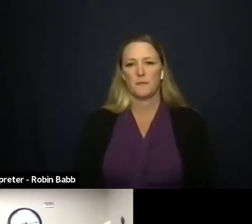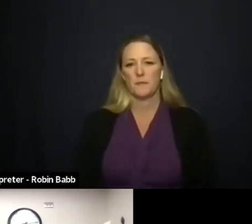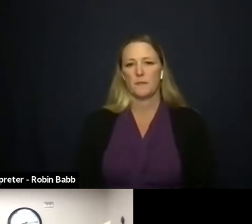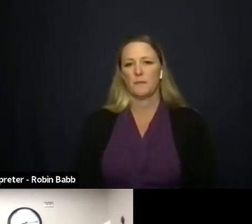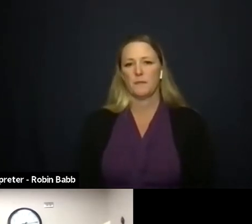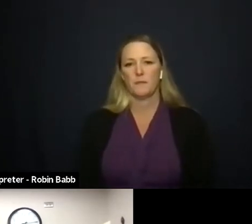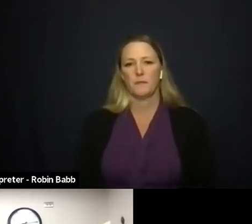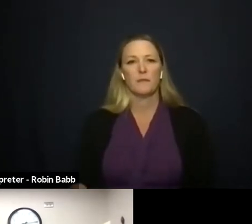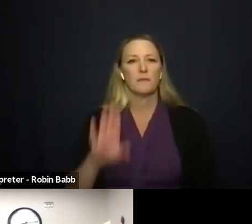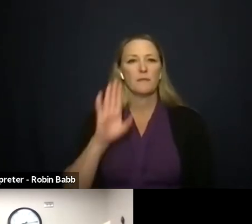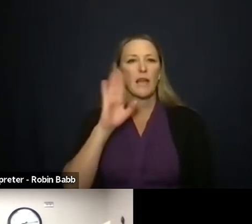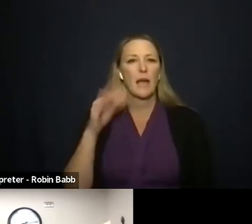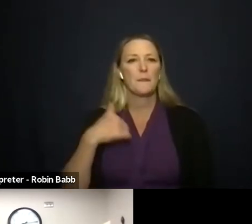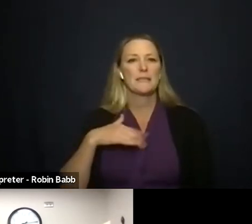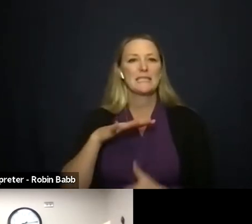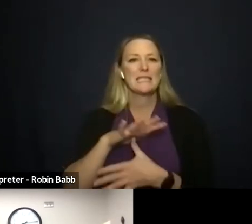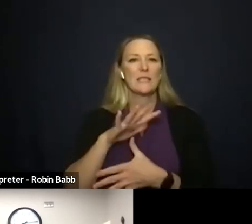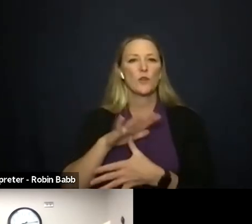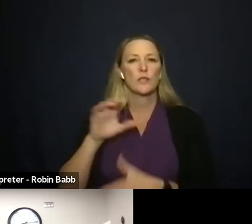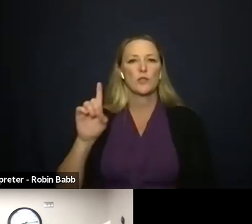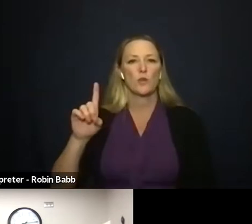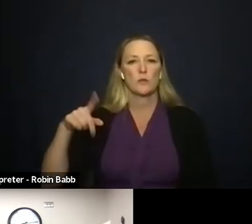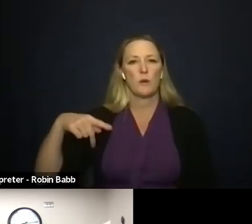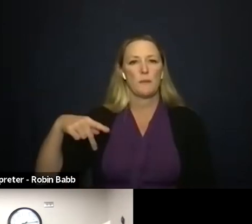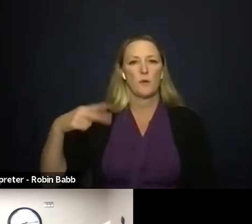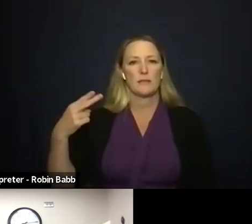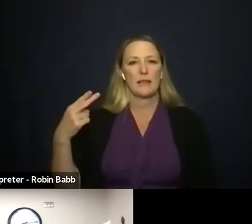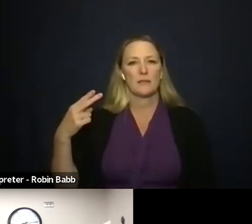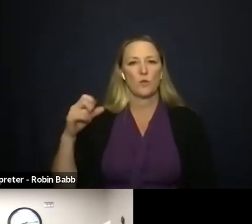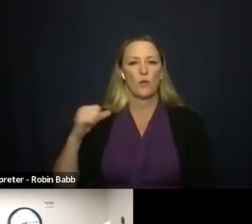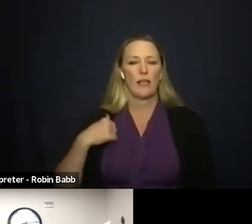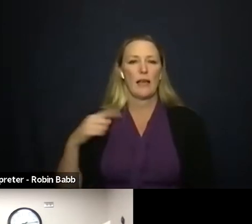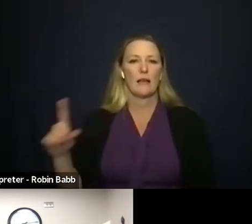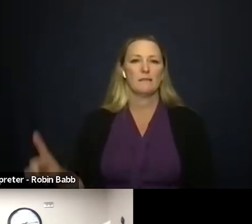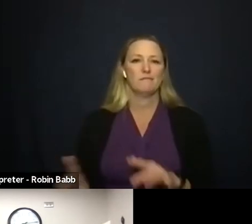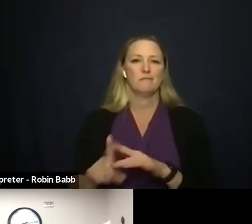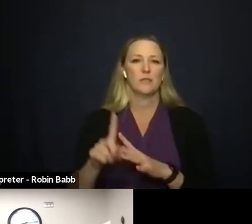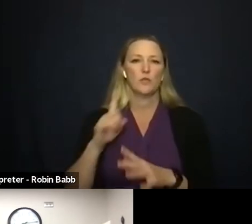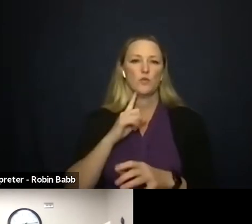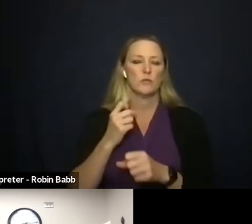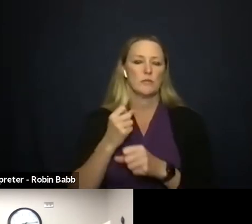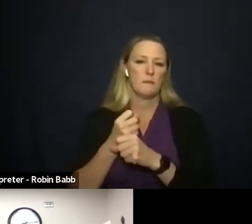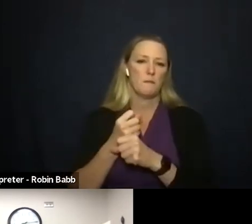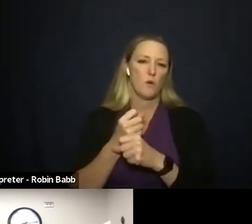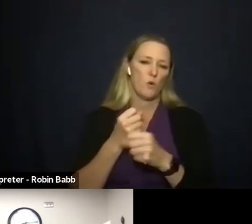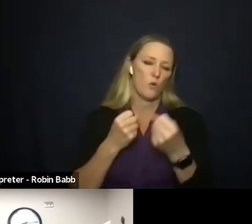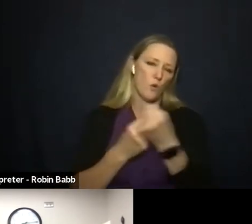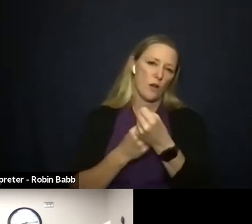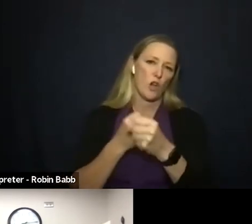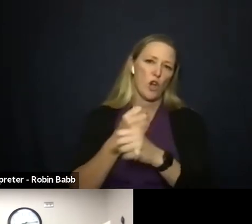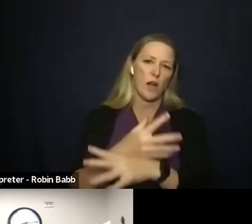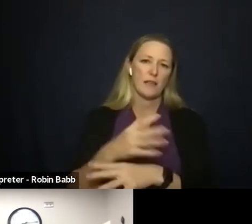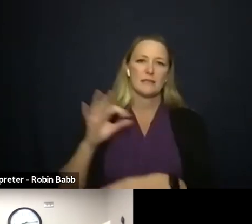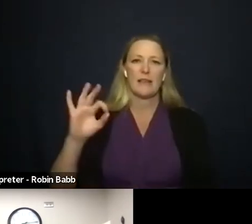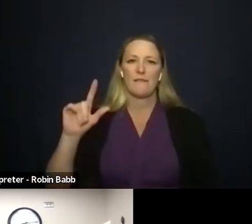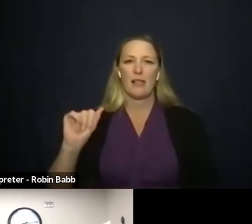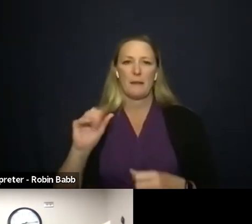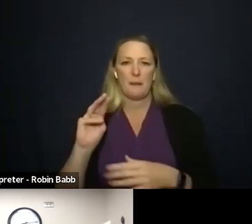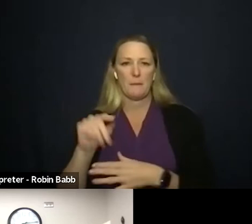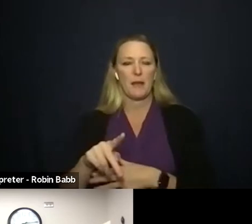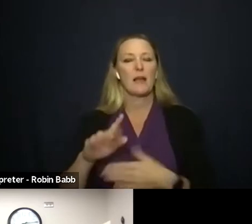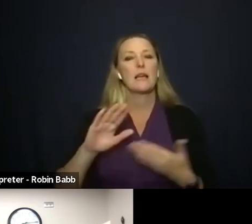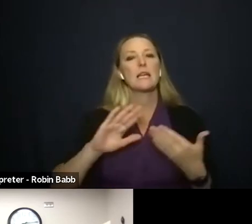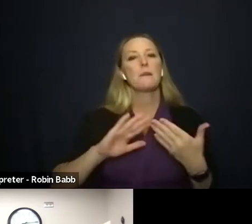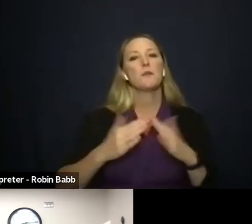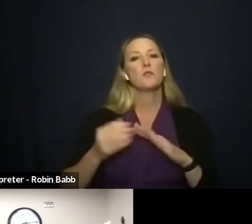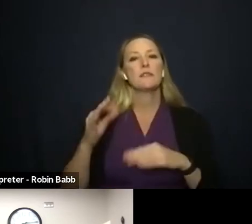i'm a senior at dust pueblos high school and i'm here to support the cause and fla equity map communities of color which continue to